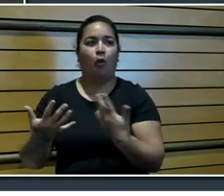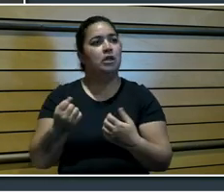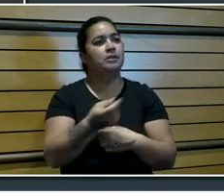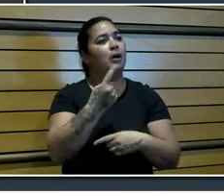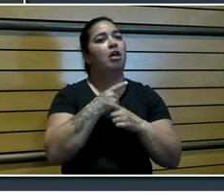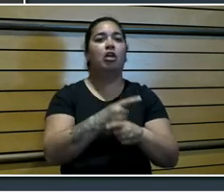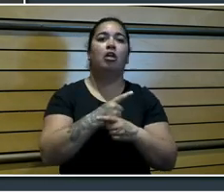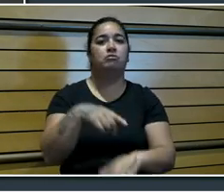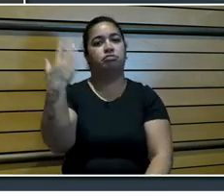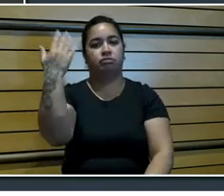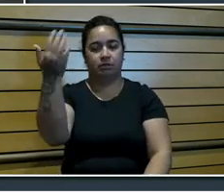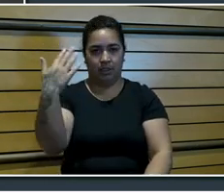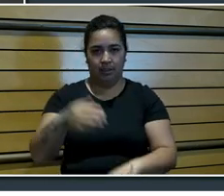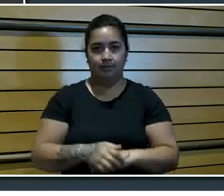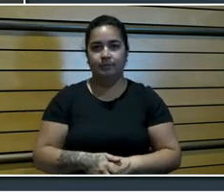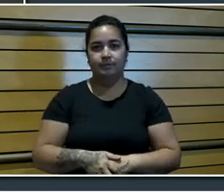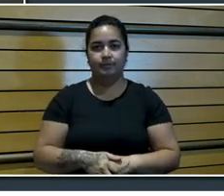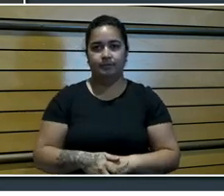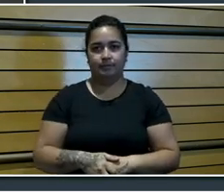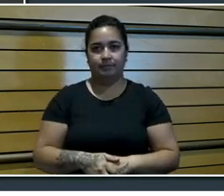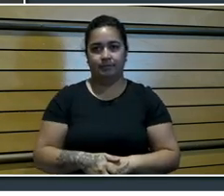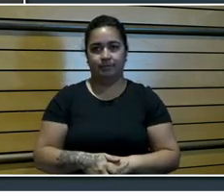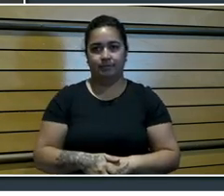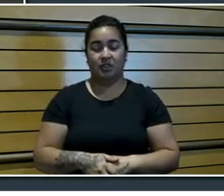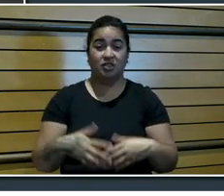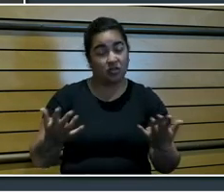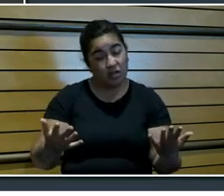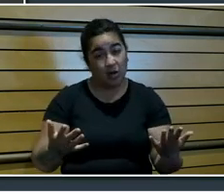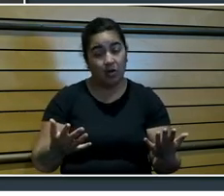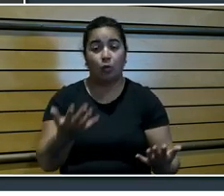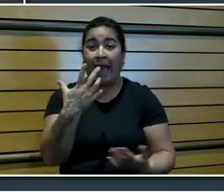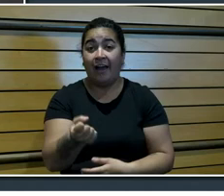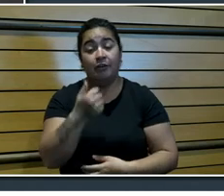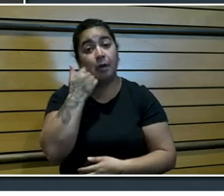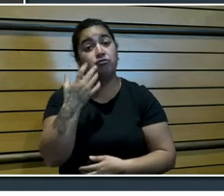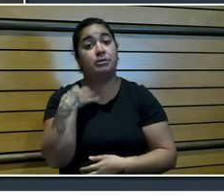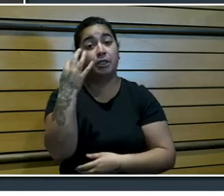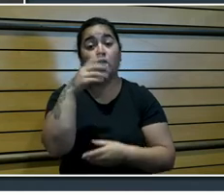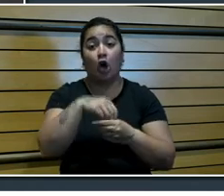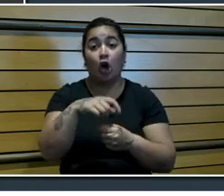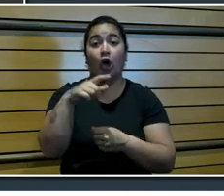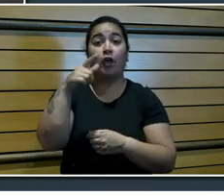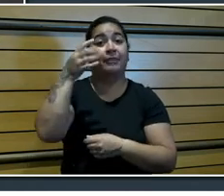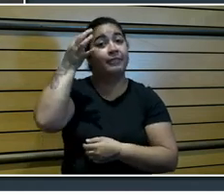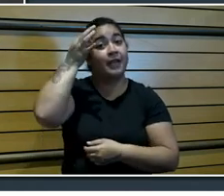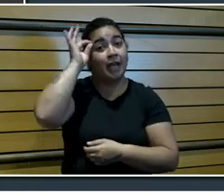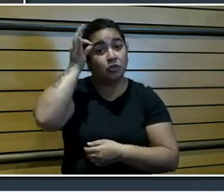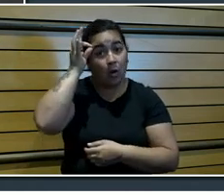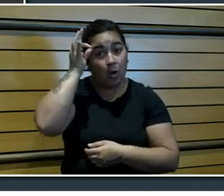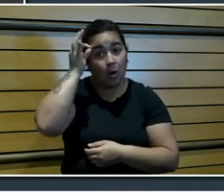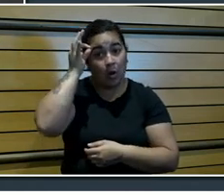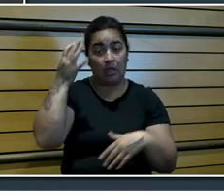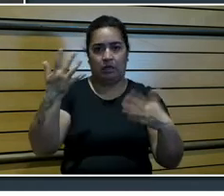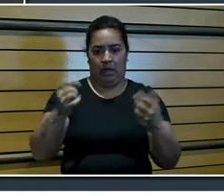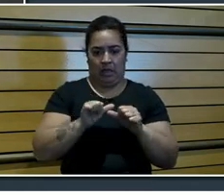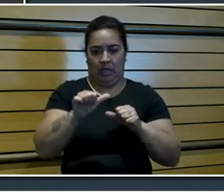Which is why, although it's well and good that we have that representation currently with council, the step that we need to take now